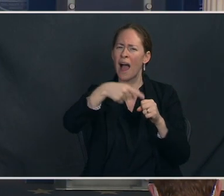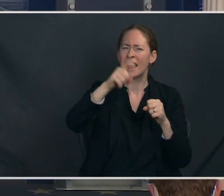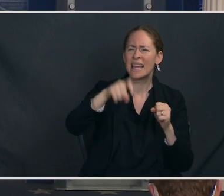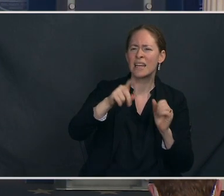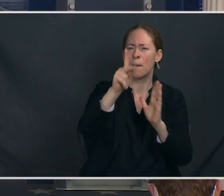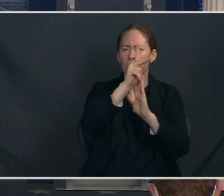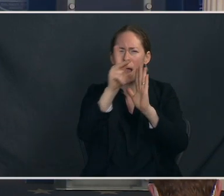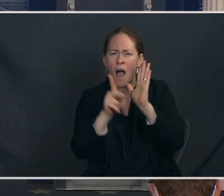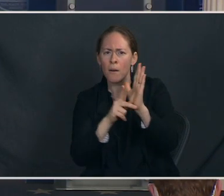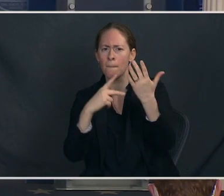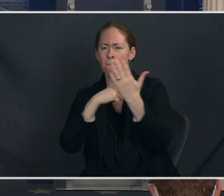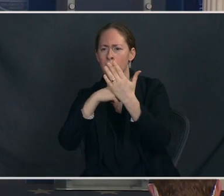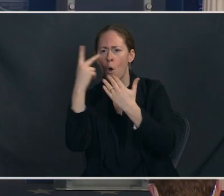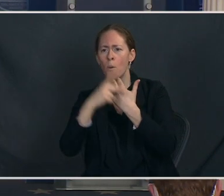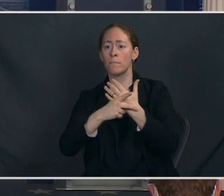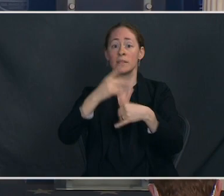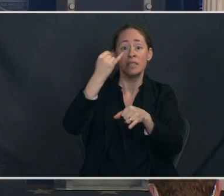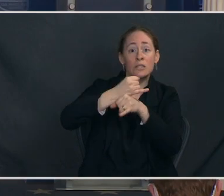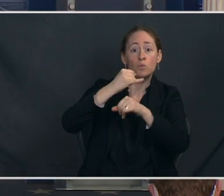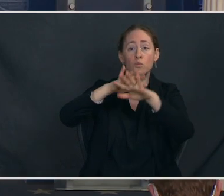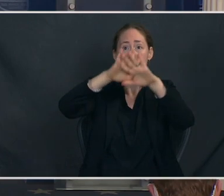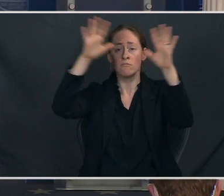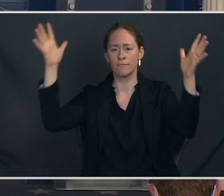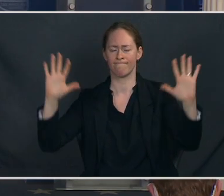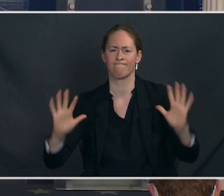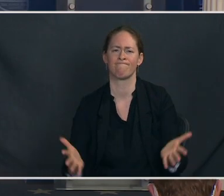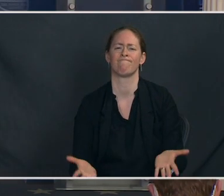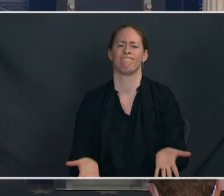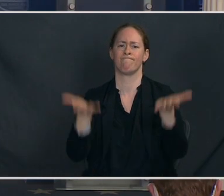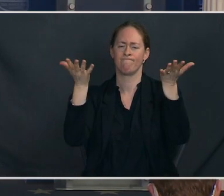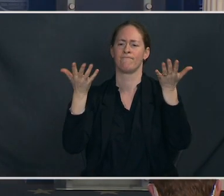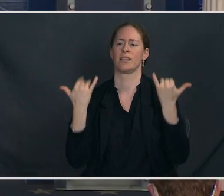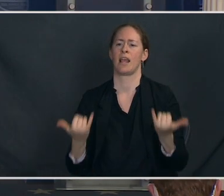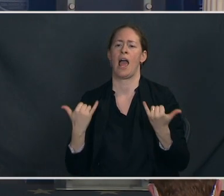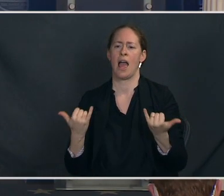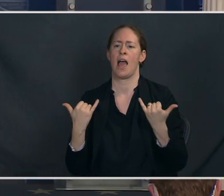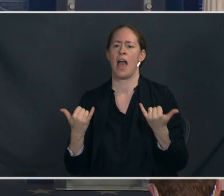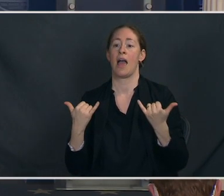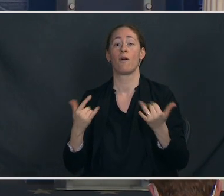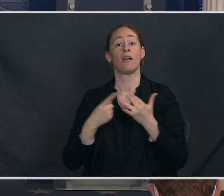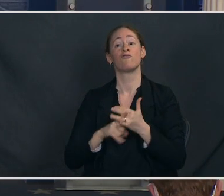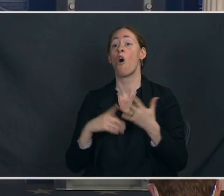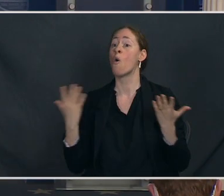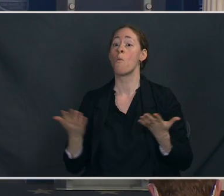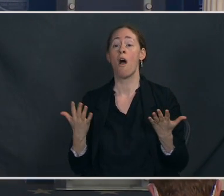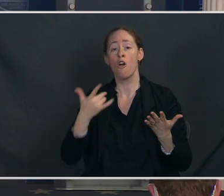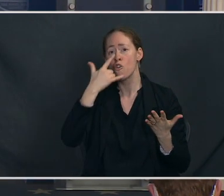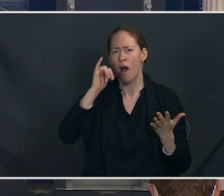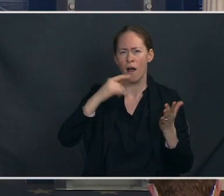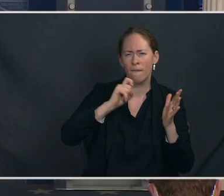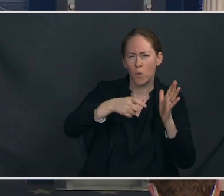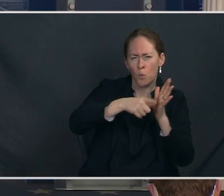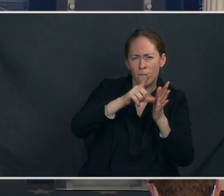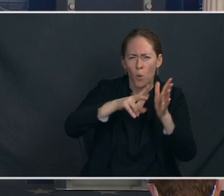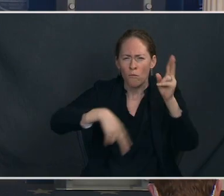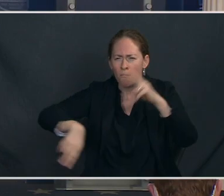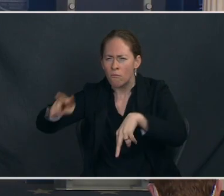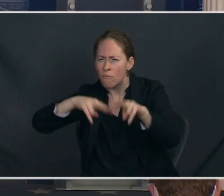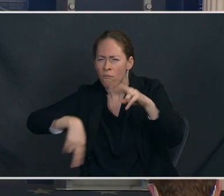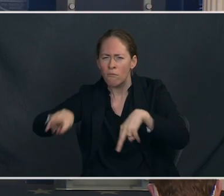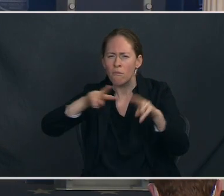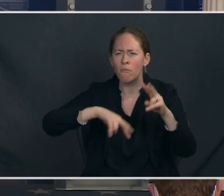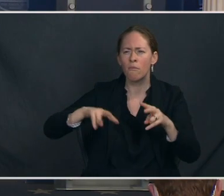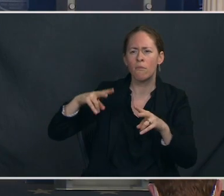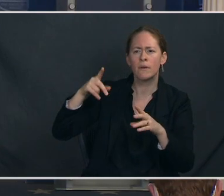institutions. That starts with a review of policies and institutions to redress systemic racism where